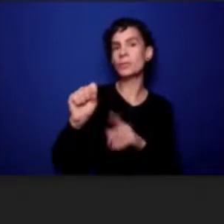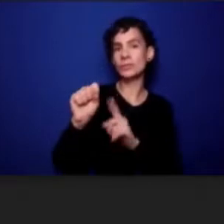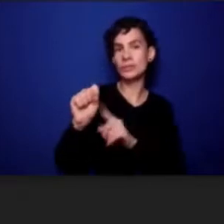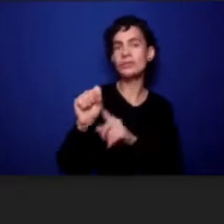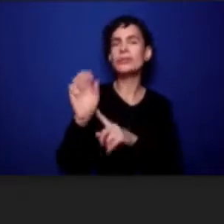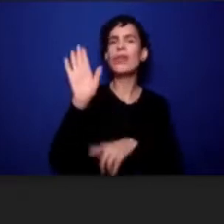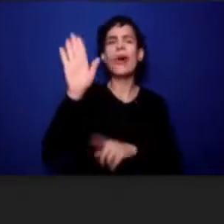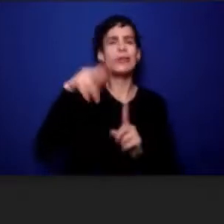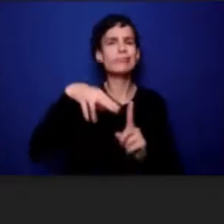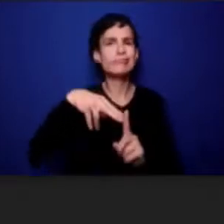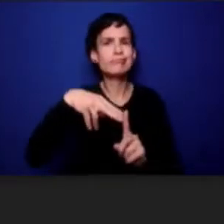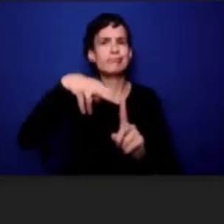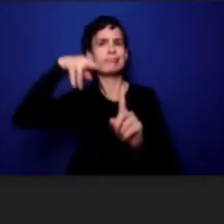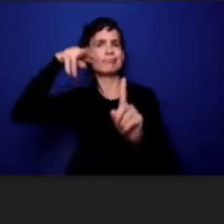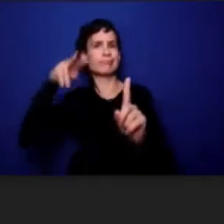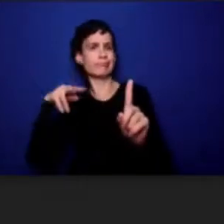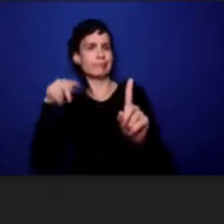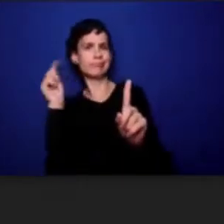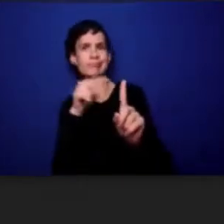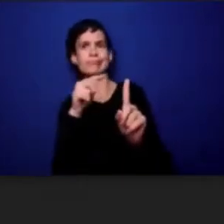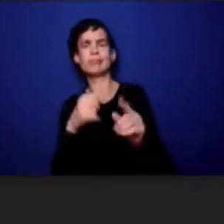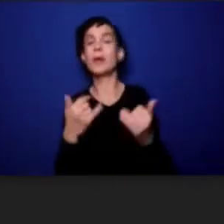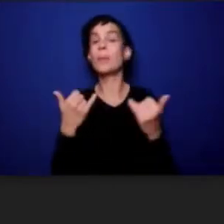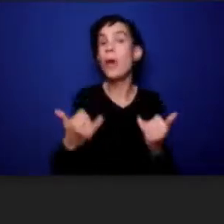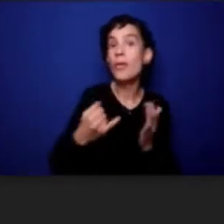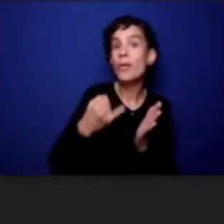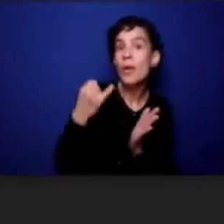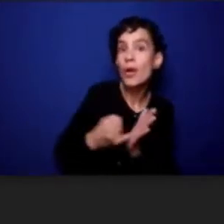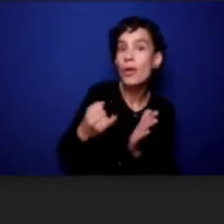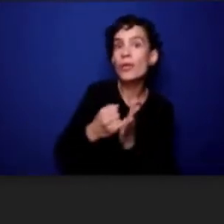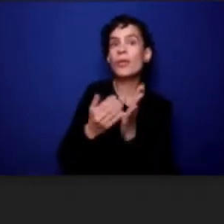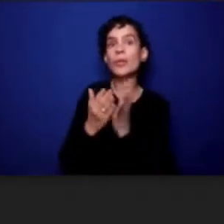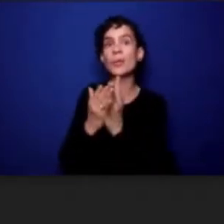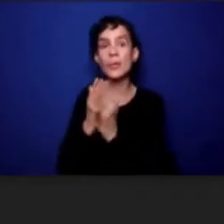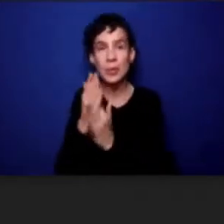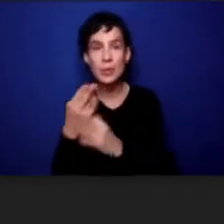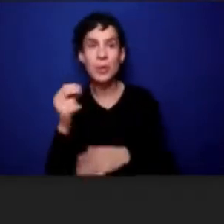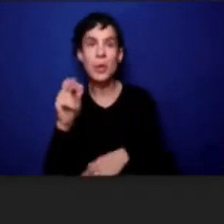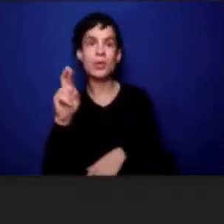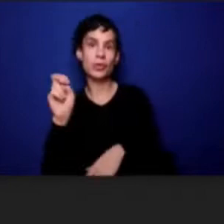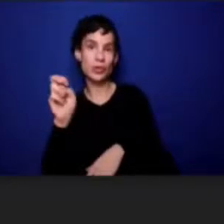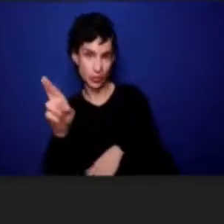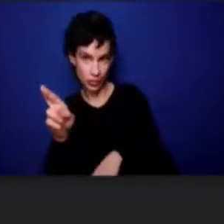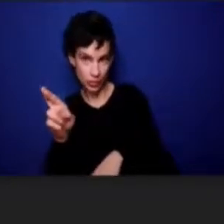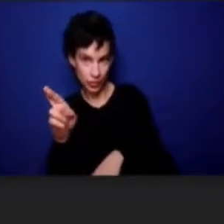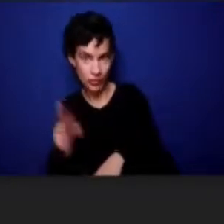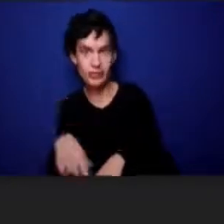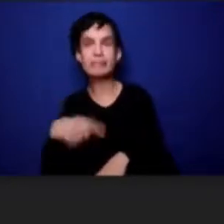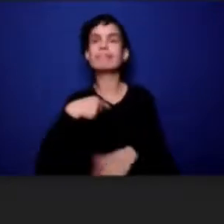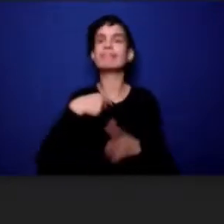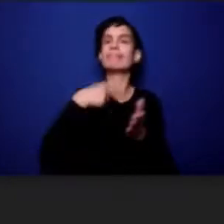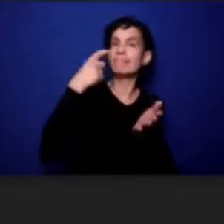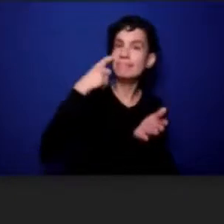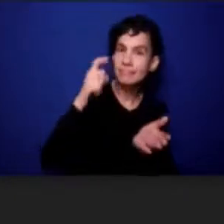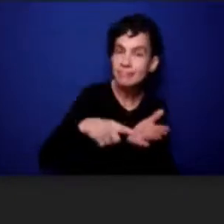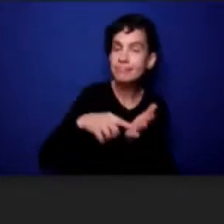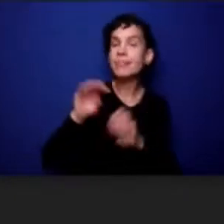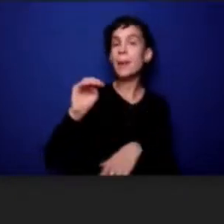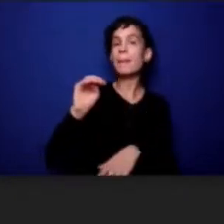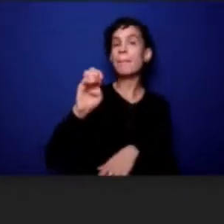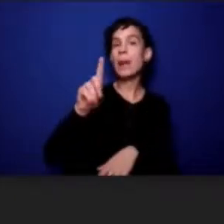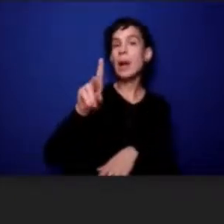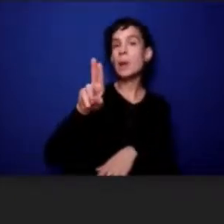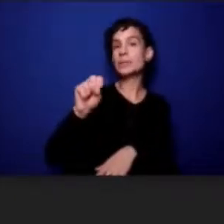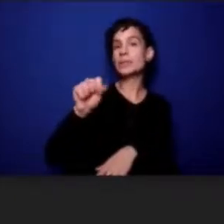a little later, we were reading Carolyn Van Eck's Art Agency, a Living Presence, and I was struck by this idea that Medusa's